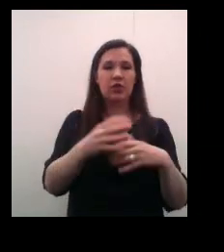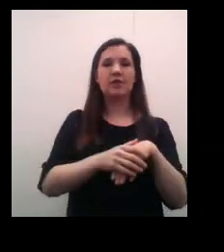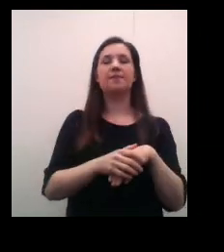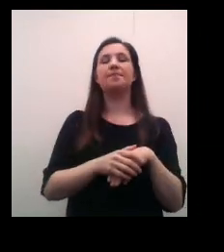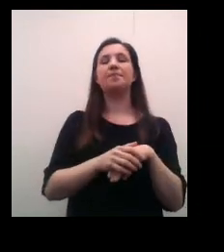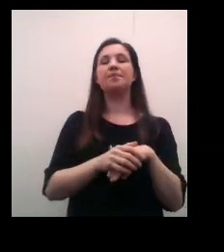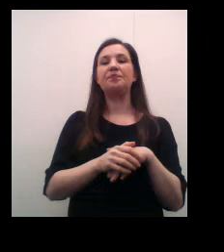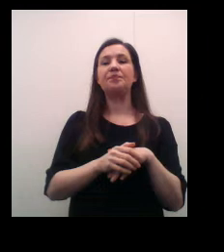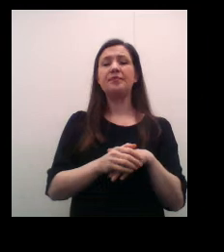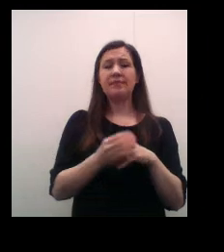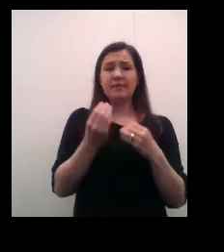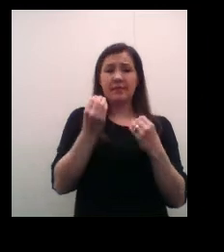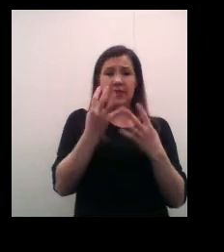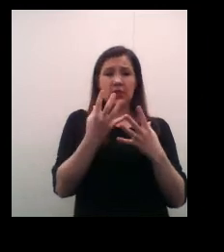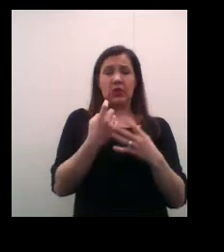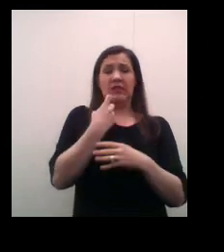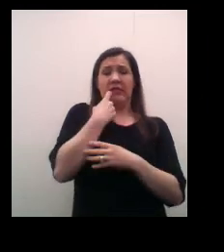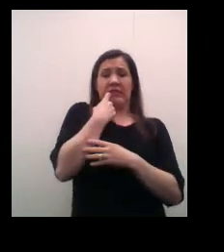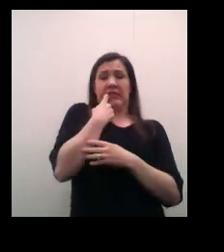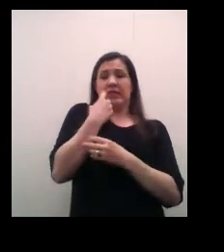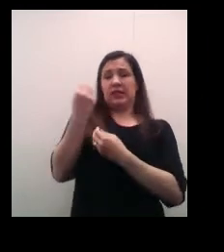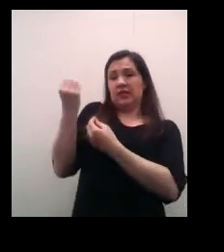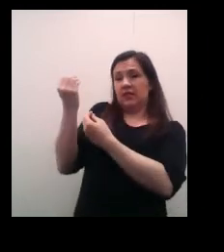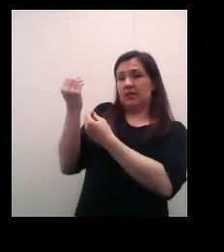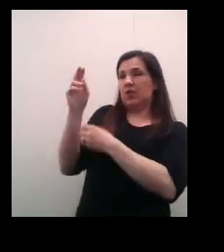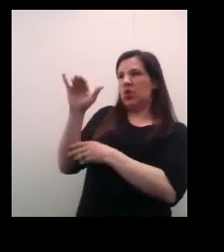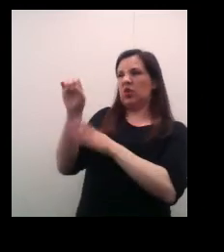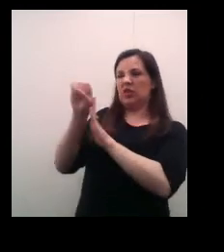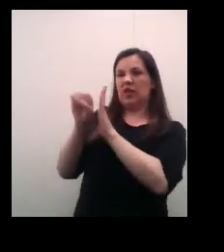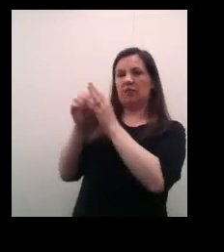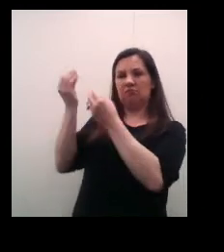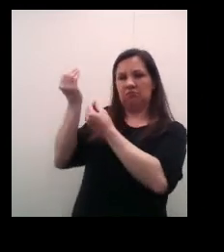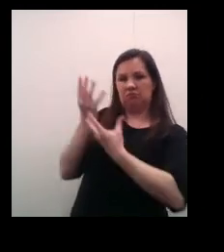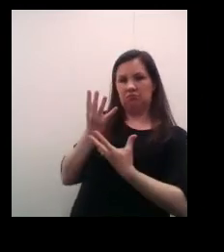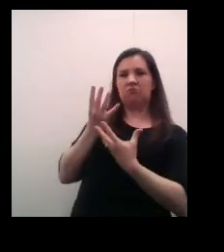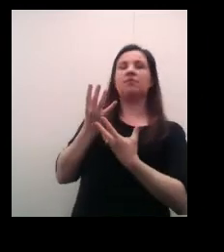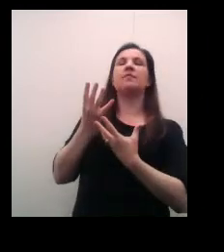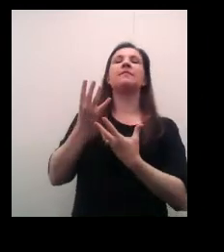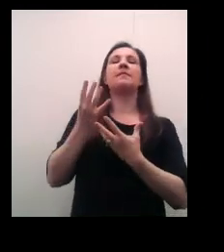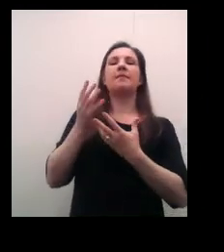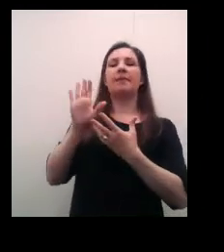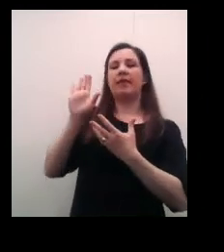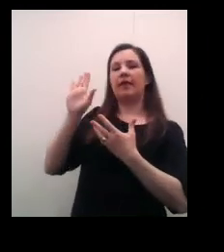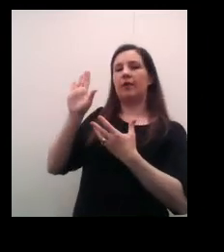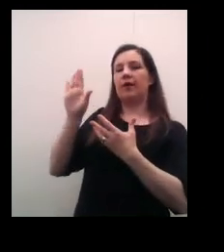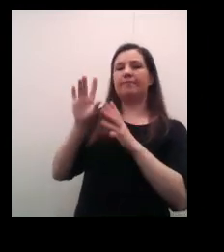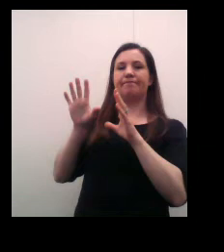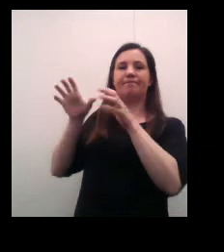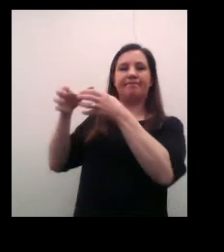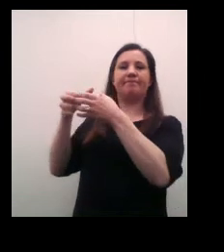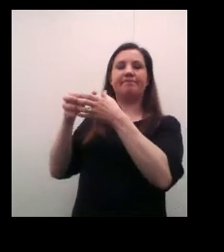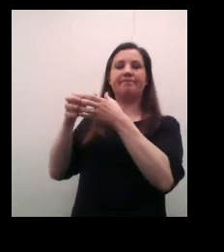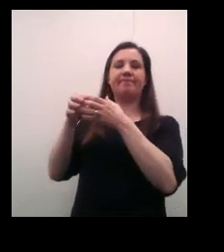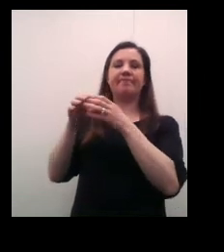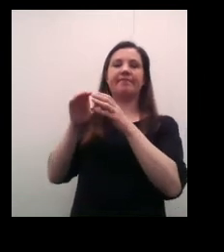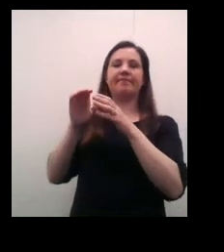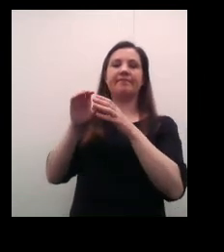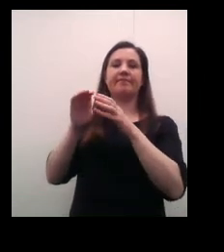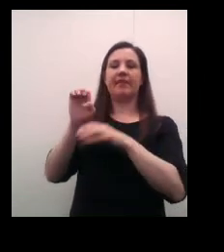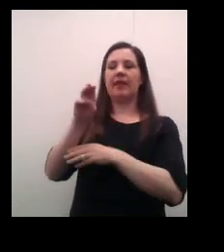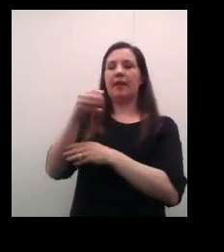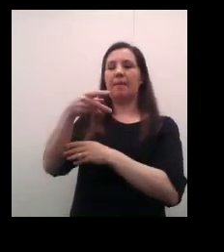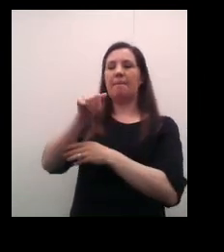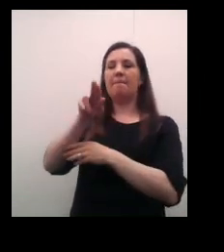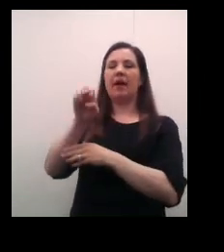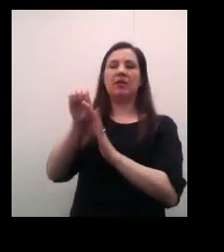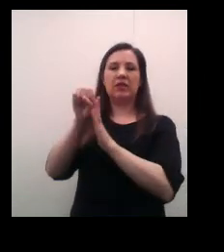we received brand new guidance from New York State, the Department of Empire State Development, I should say,